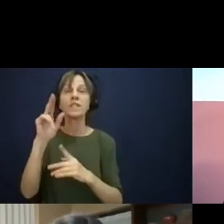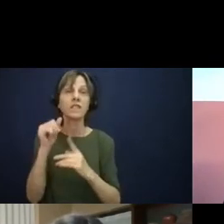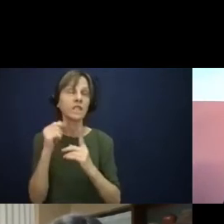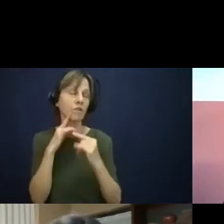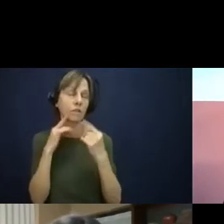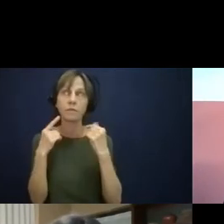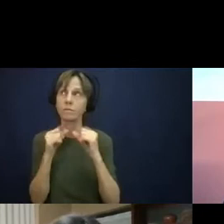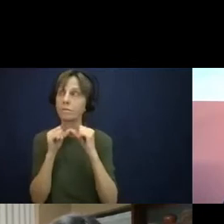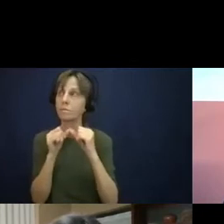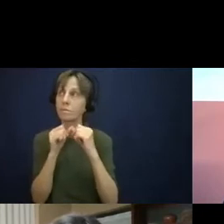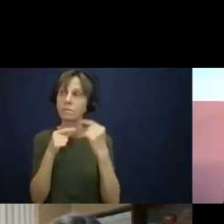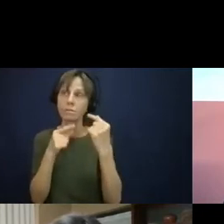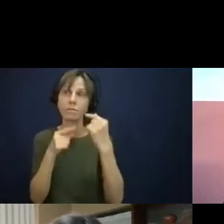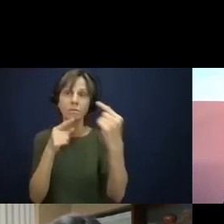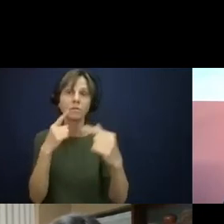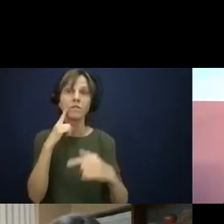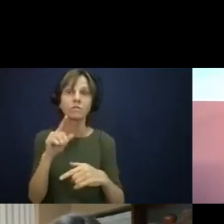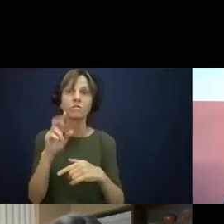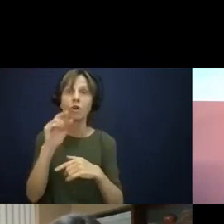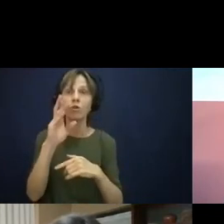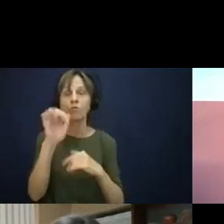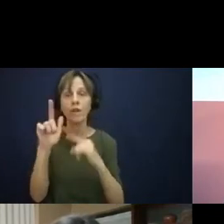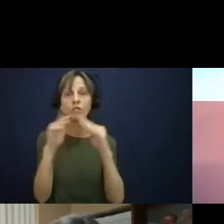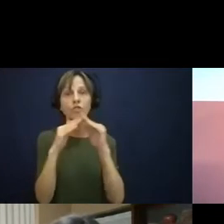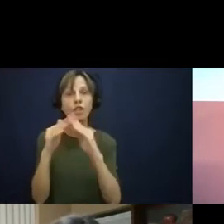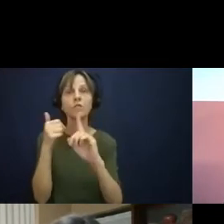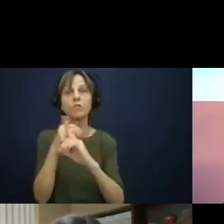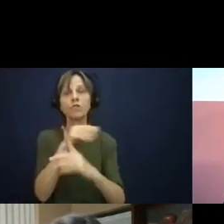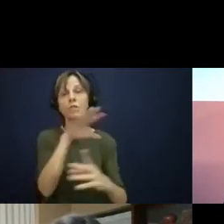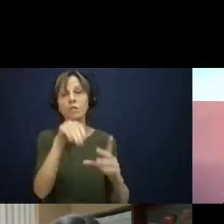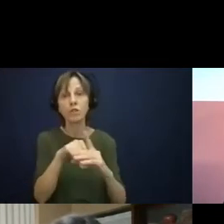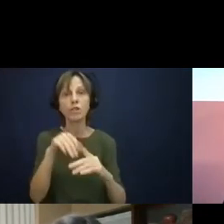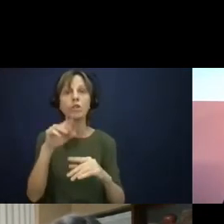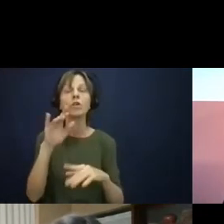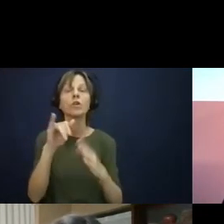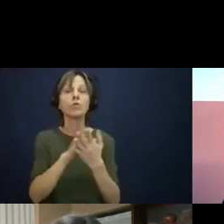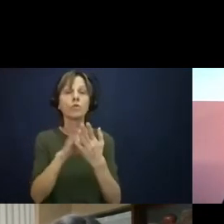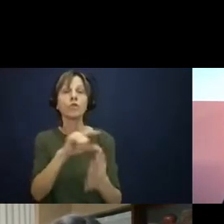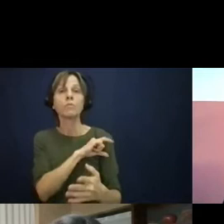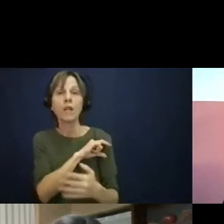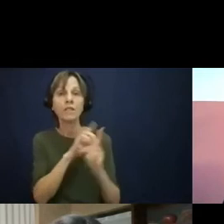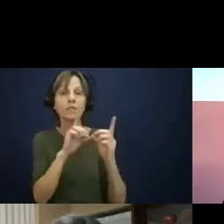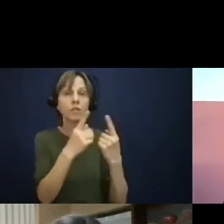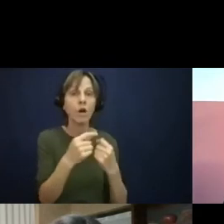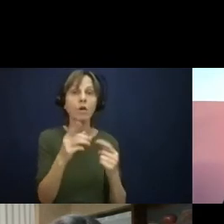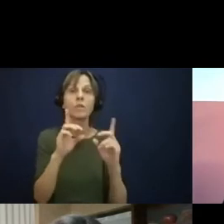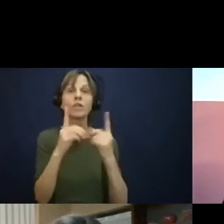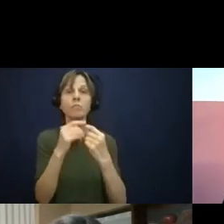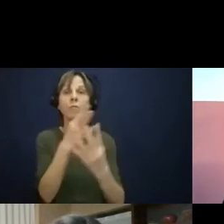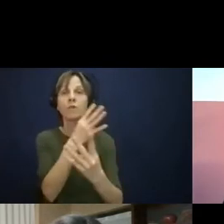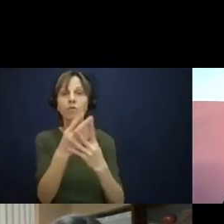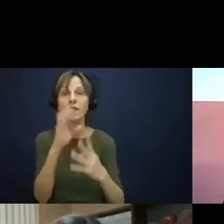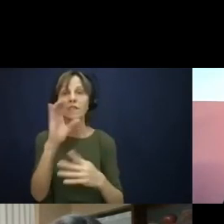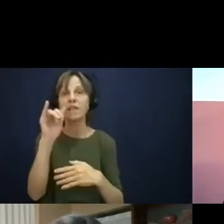She participated in both the New York Police Department and Department of Corrections Crisis Intervention Team CIT program, where she educated